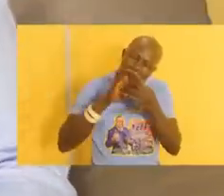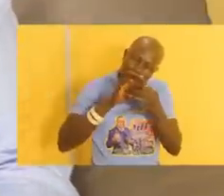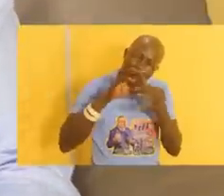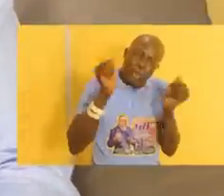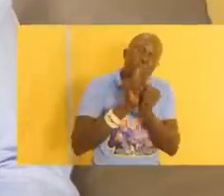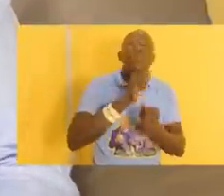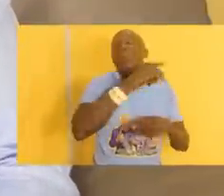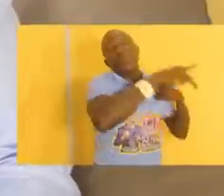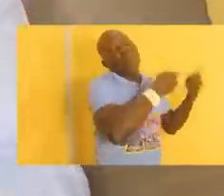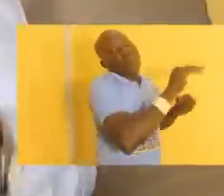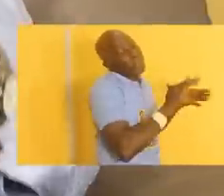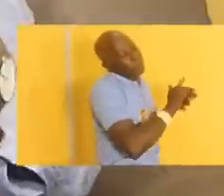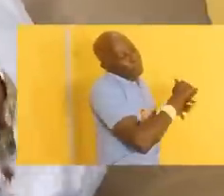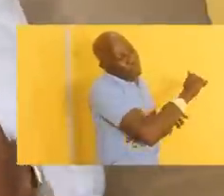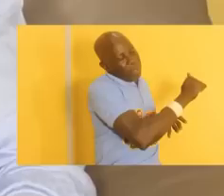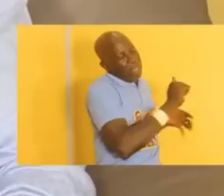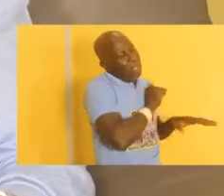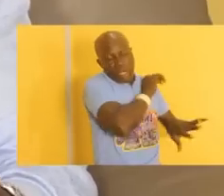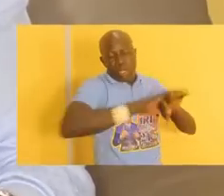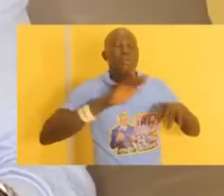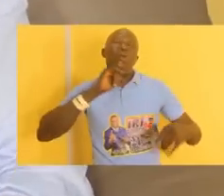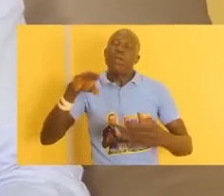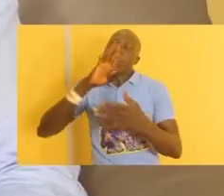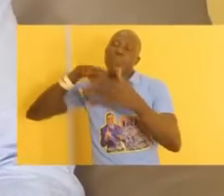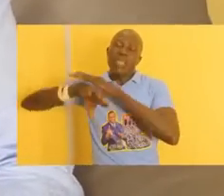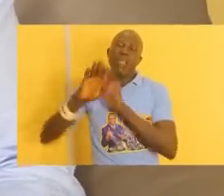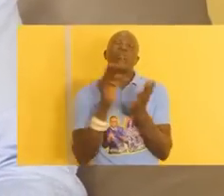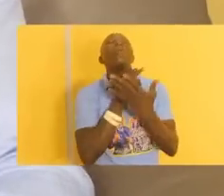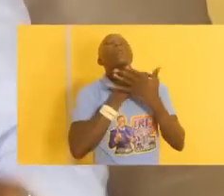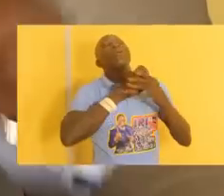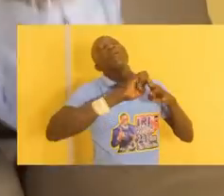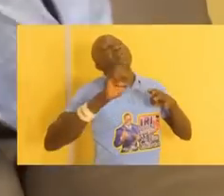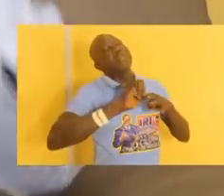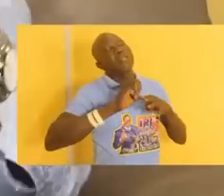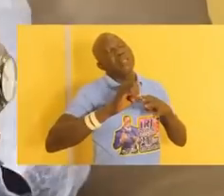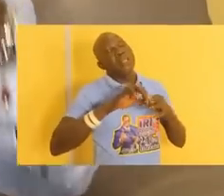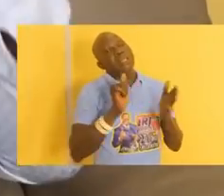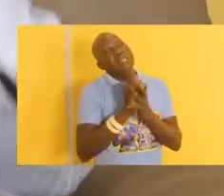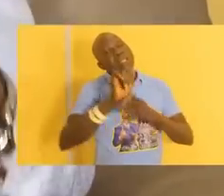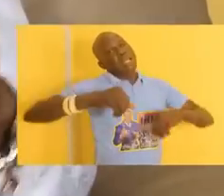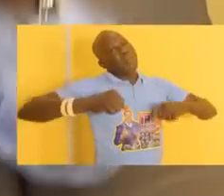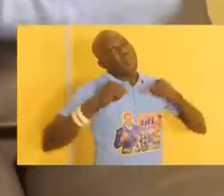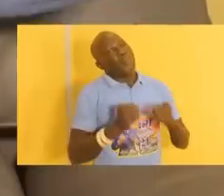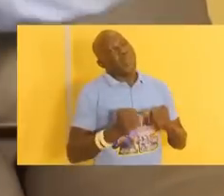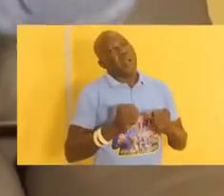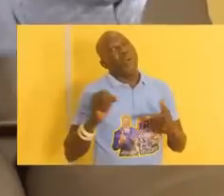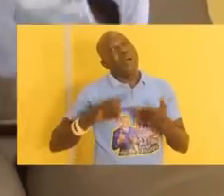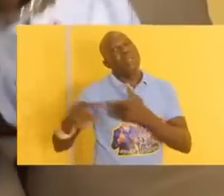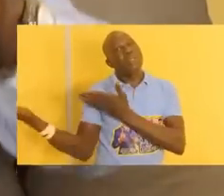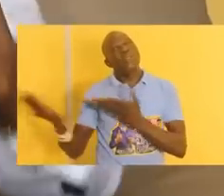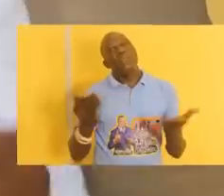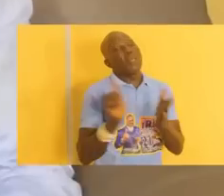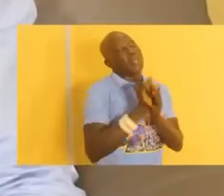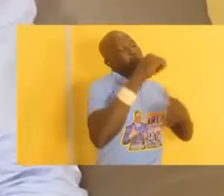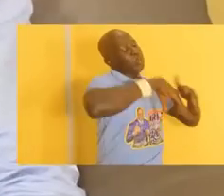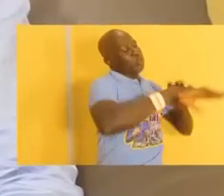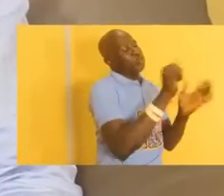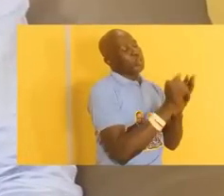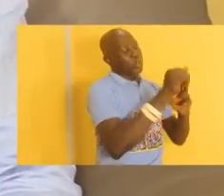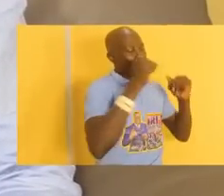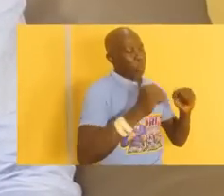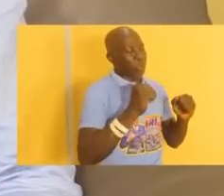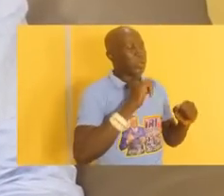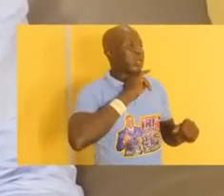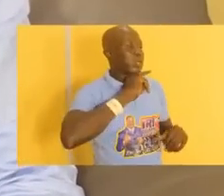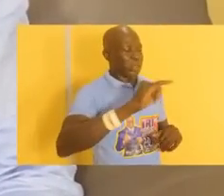must connect with the prophets who believe in. Oh God of Walasa. You must not be ordinary. Agbara no man gbe yan de bi agbara. His power that will take you to where